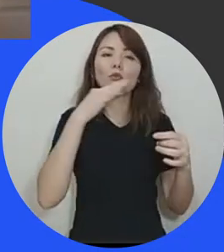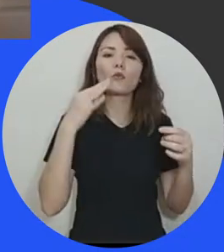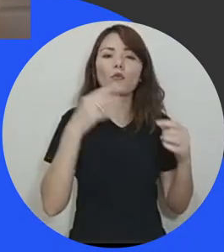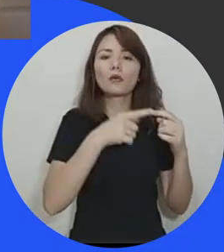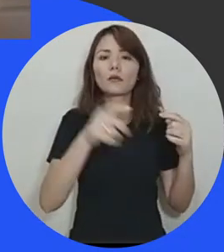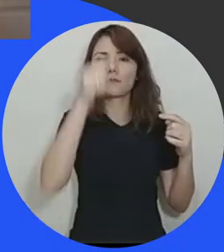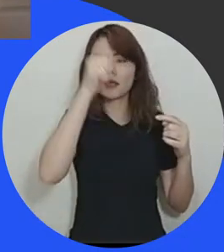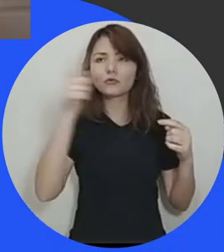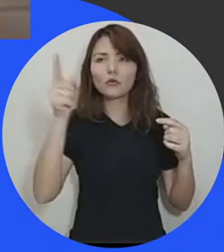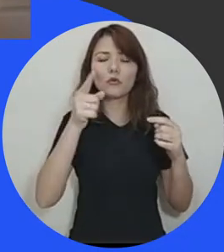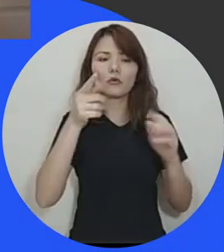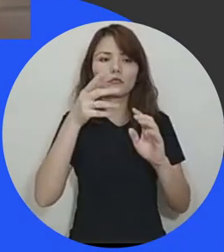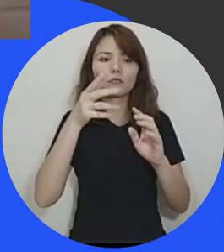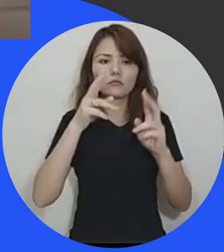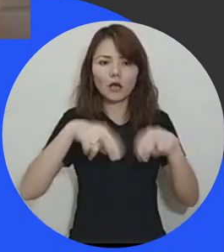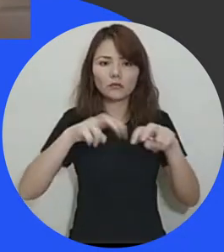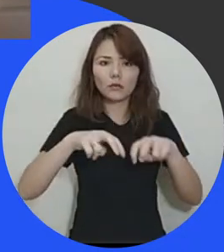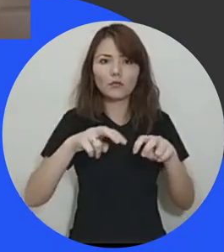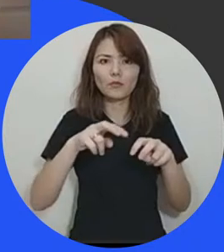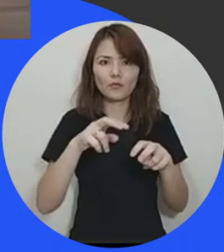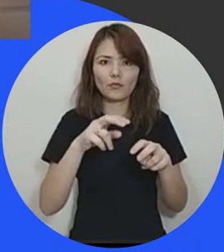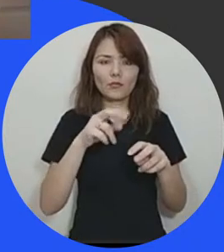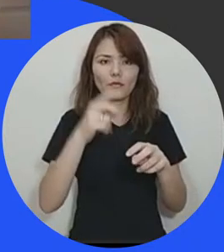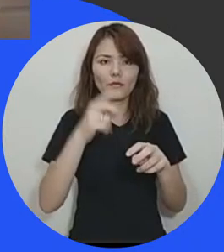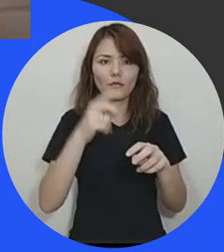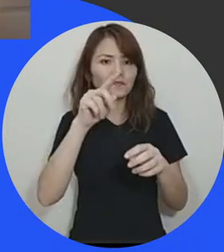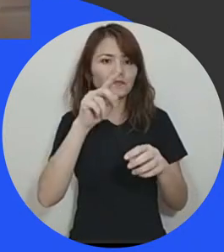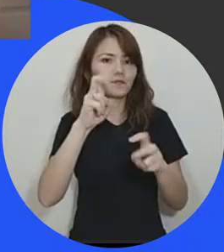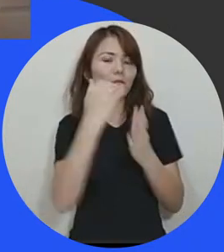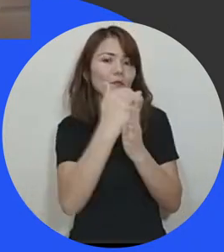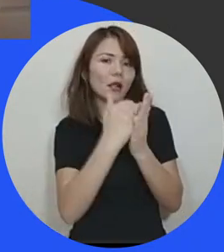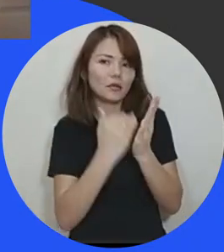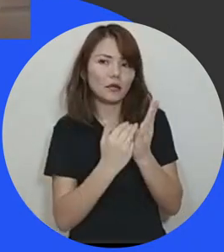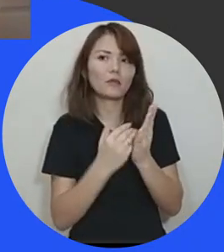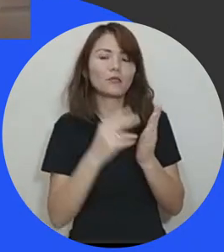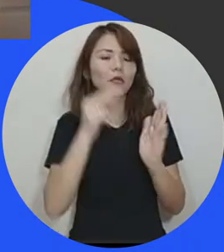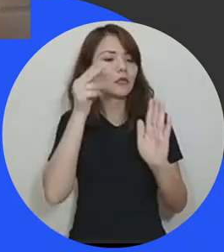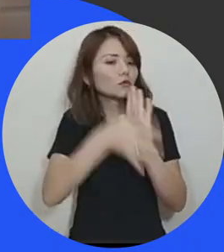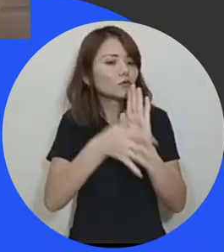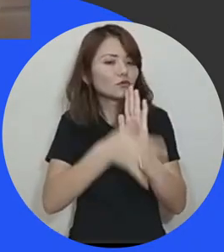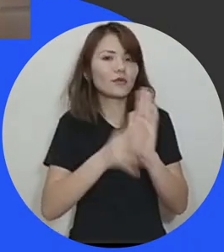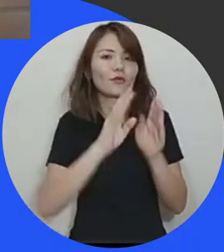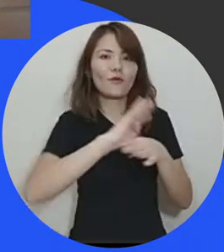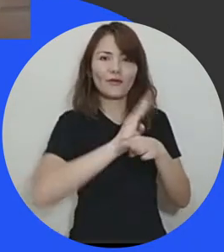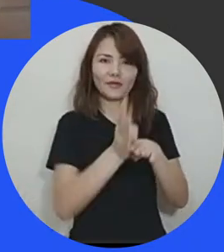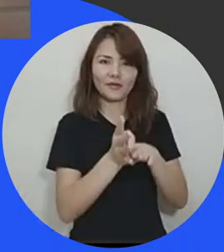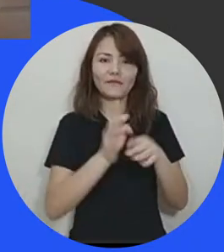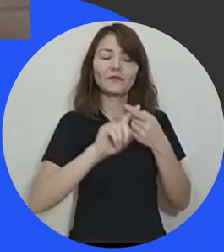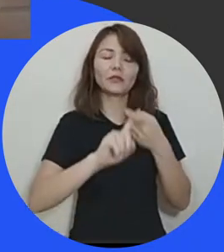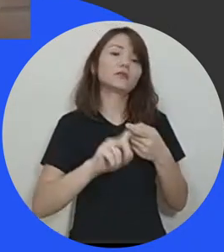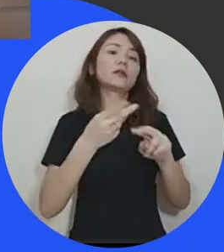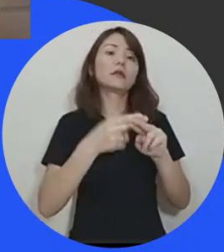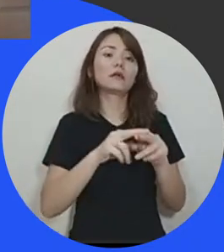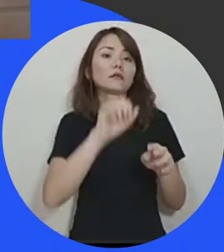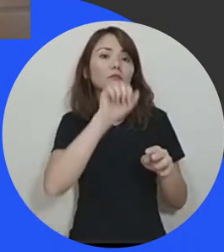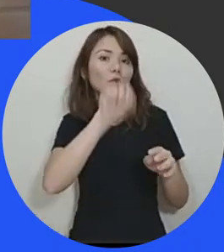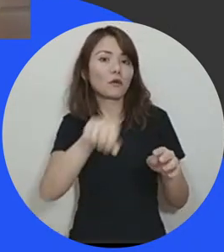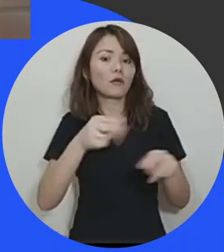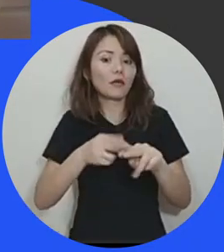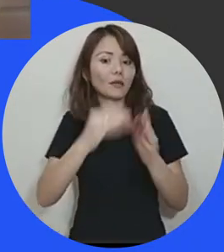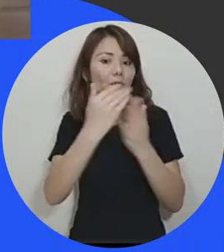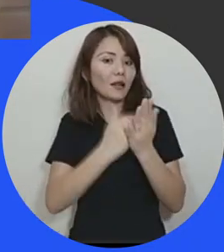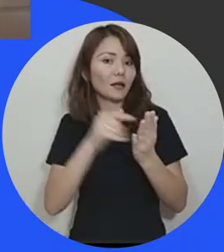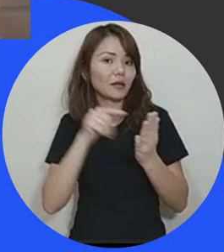COVID-19 sequencing. Thanks to his work, Wales sequenced more COVID-19 genomes than any other country in the